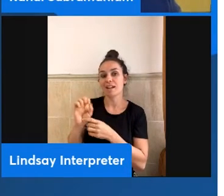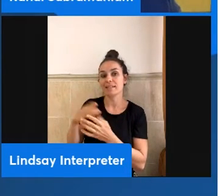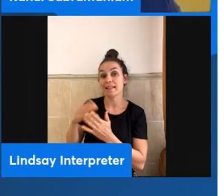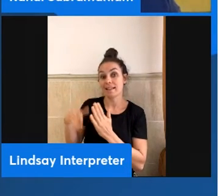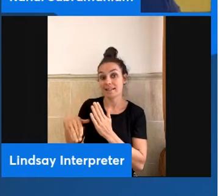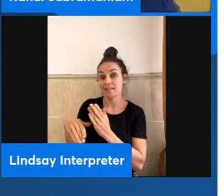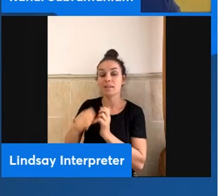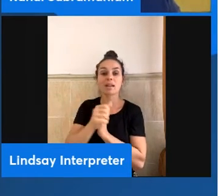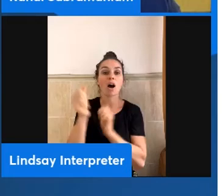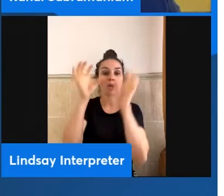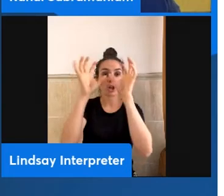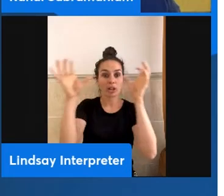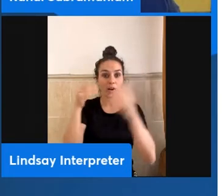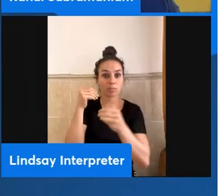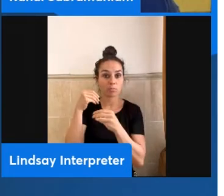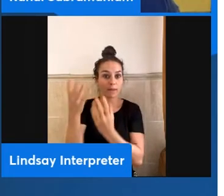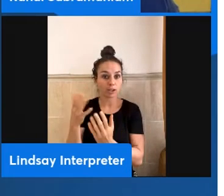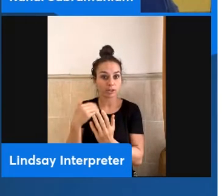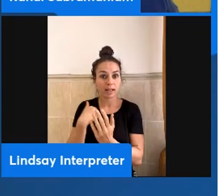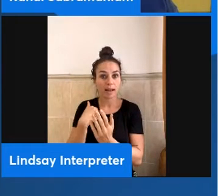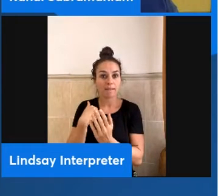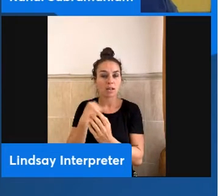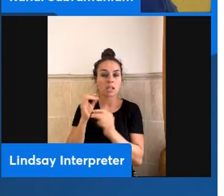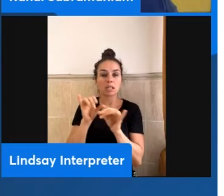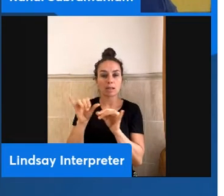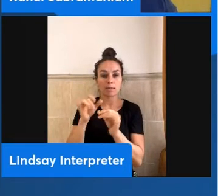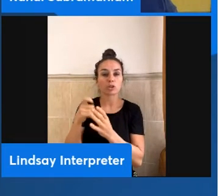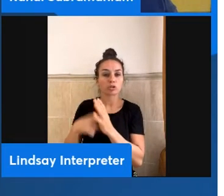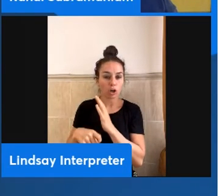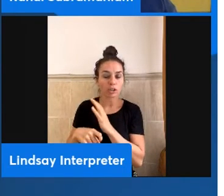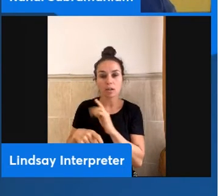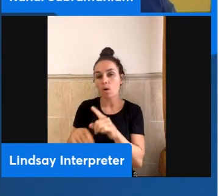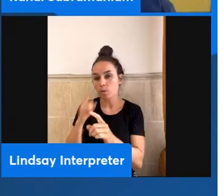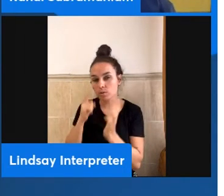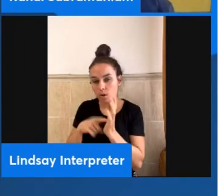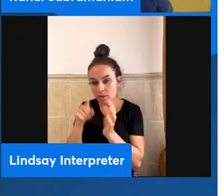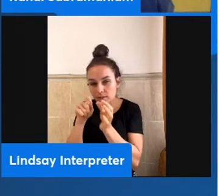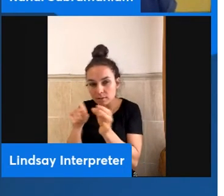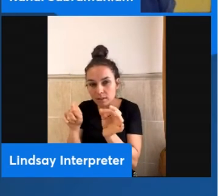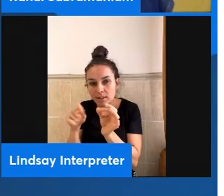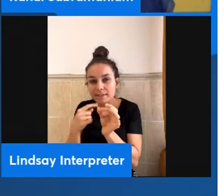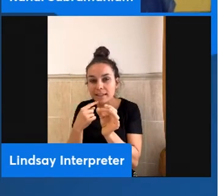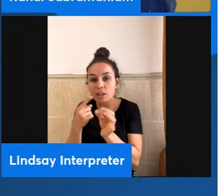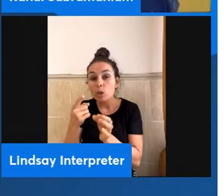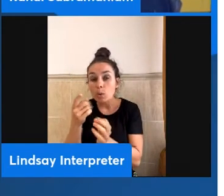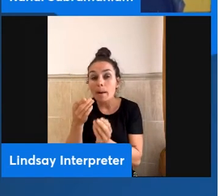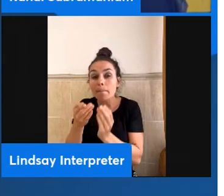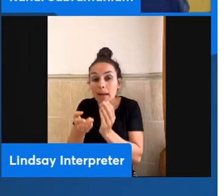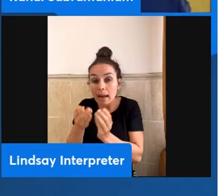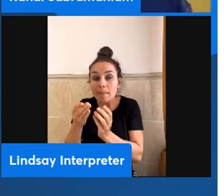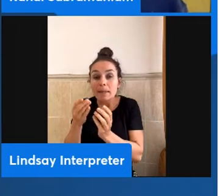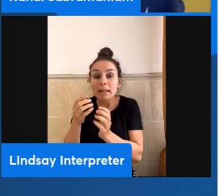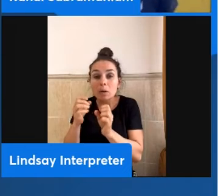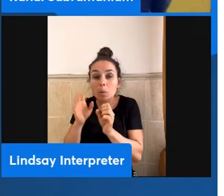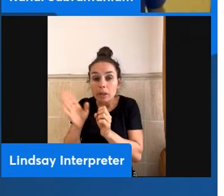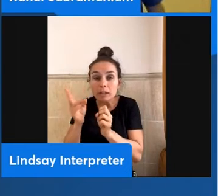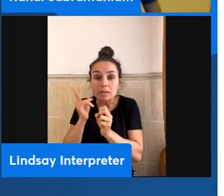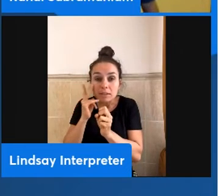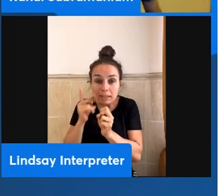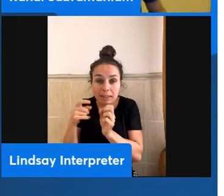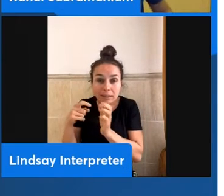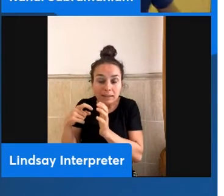cloud providers have similar charges. Oh, just as a little note, you may be subject to data transfer out fees.